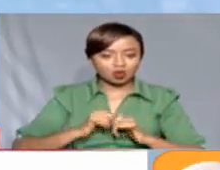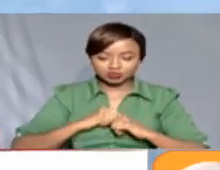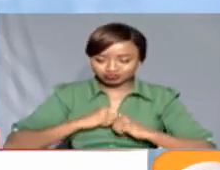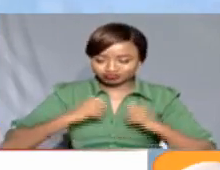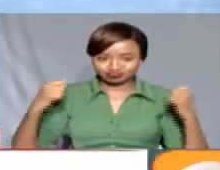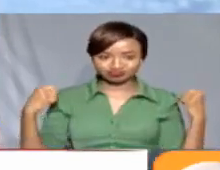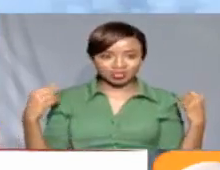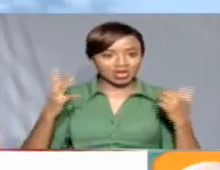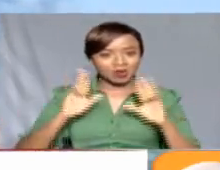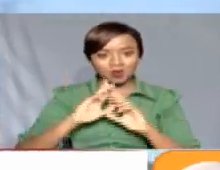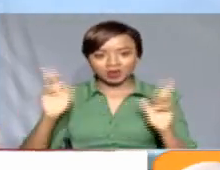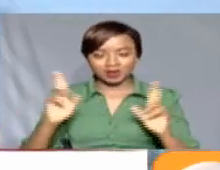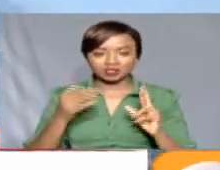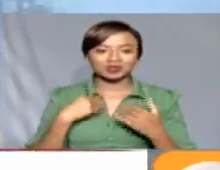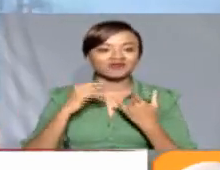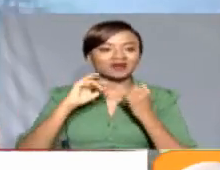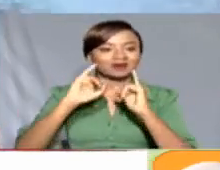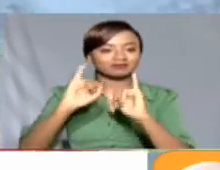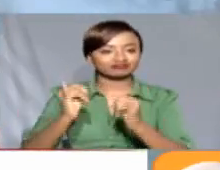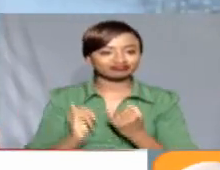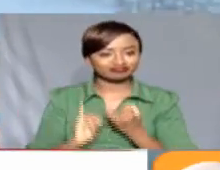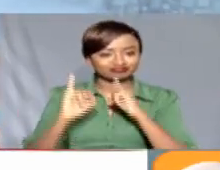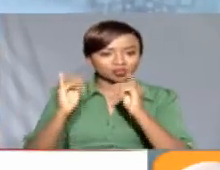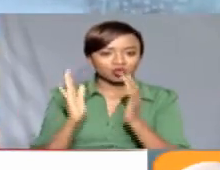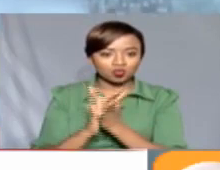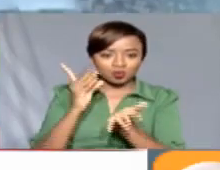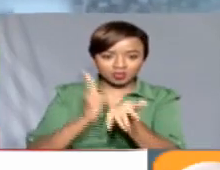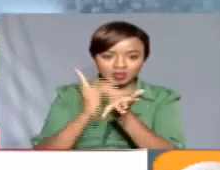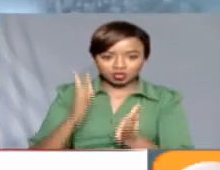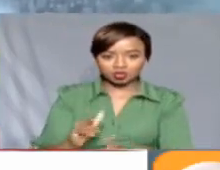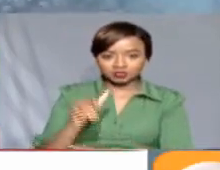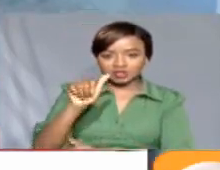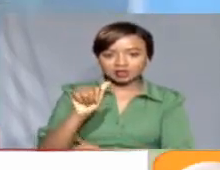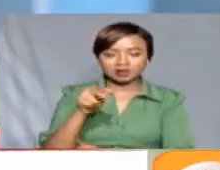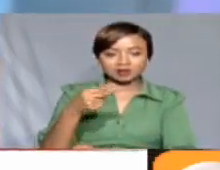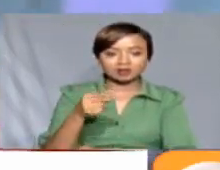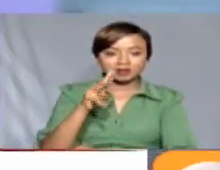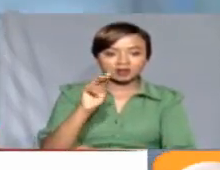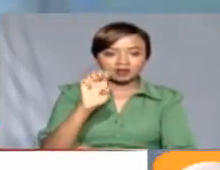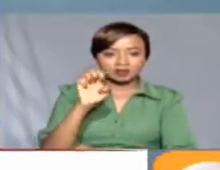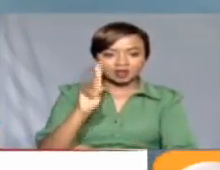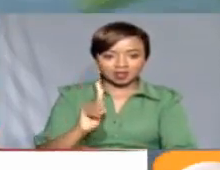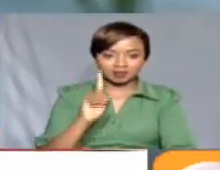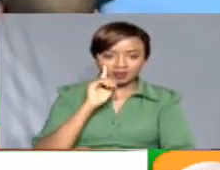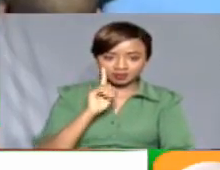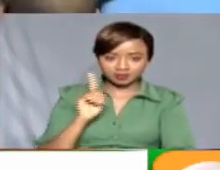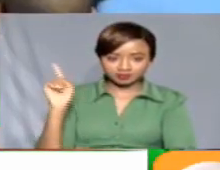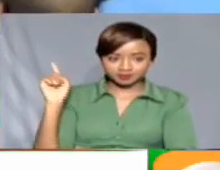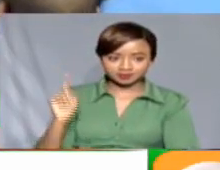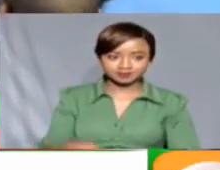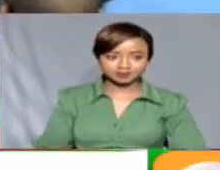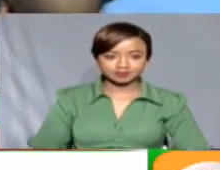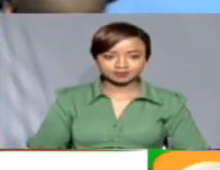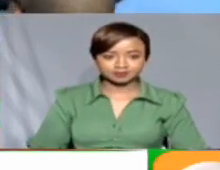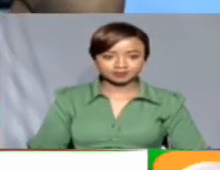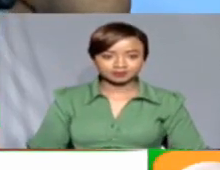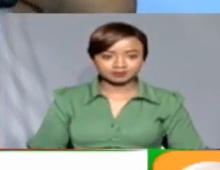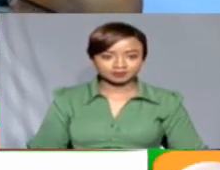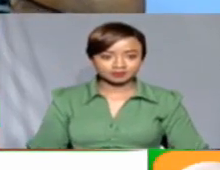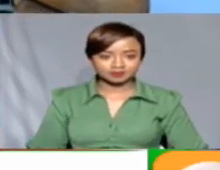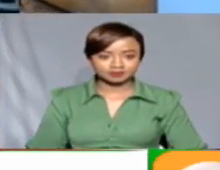and we're now ready to have a conversation with Dr. Ahmed Kalebi, who's the CEO of Pathologist Lancet, Kenya. Hodi,